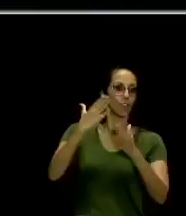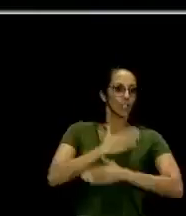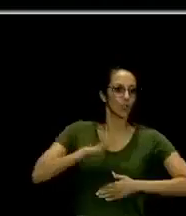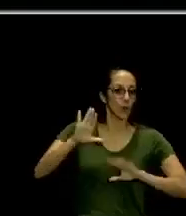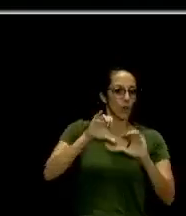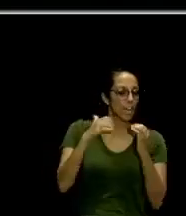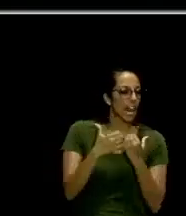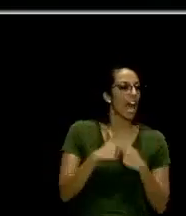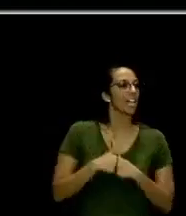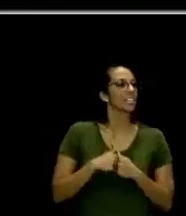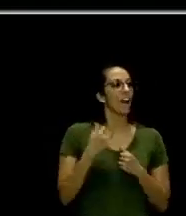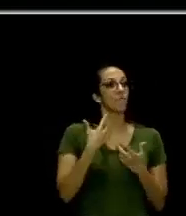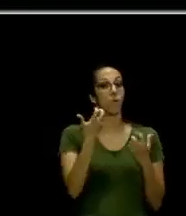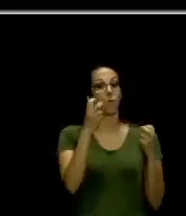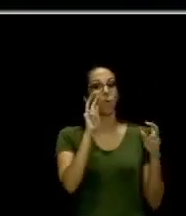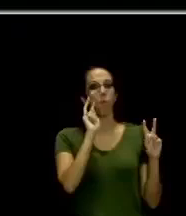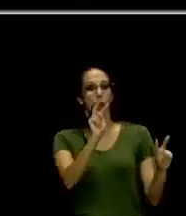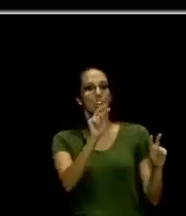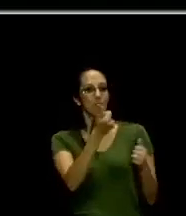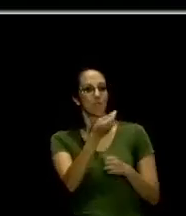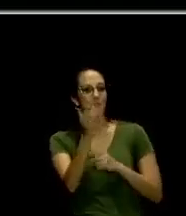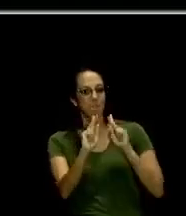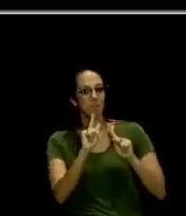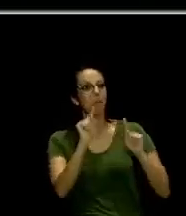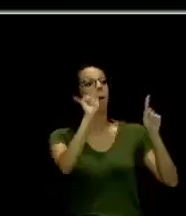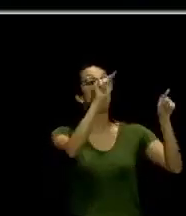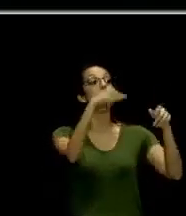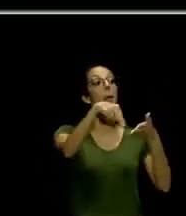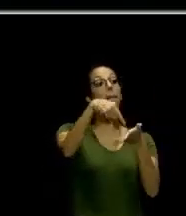watched from a couple of people get out and do Zumba out there in the